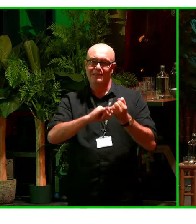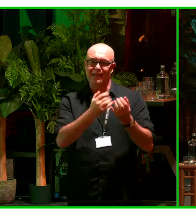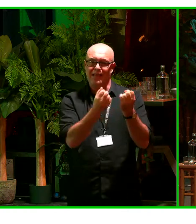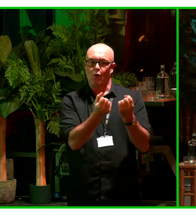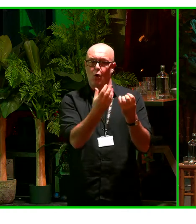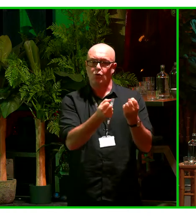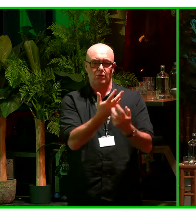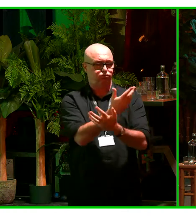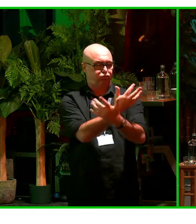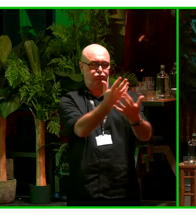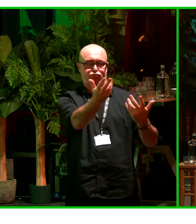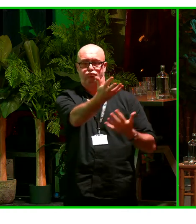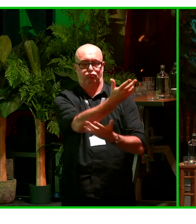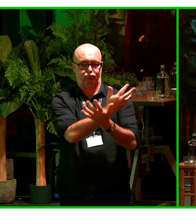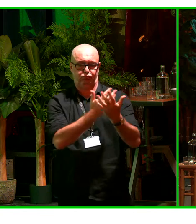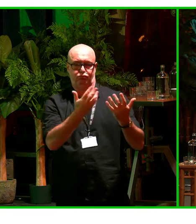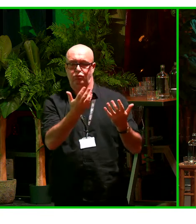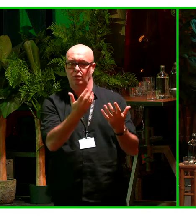really